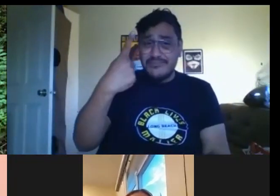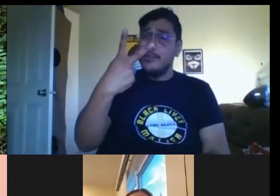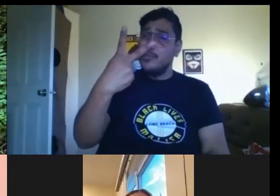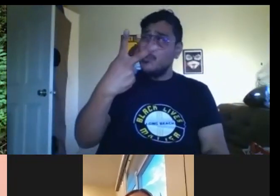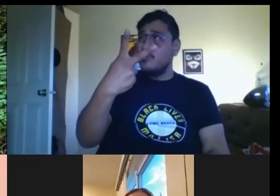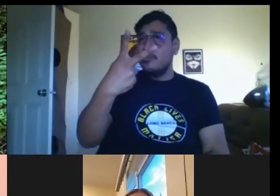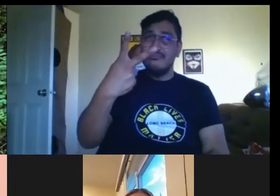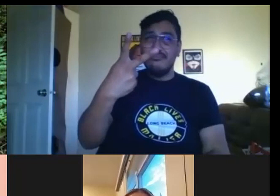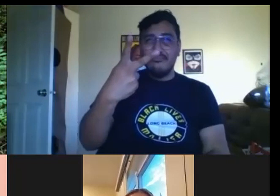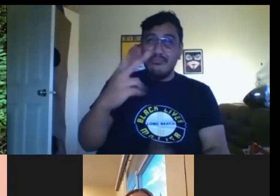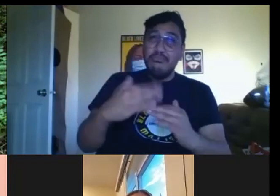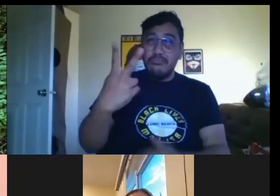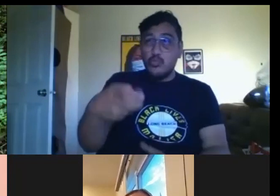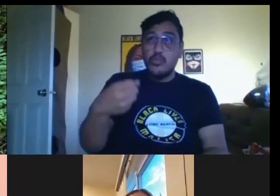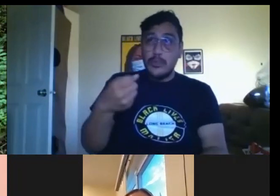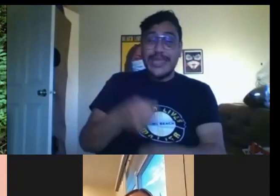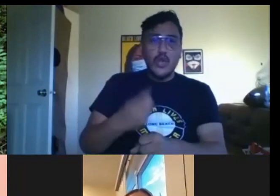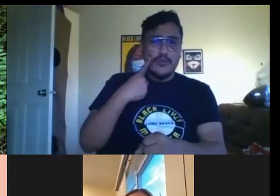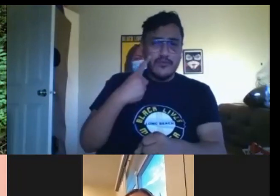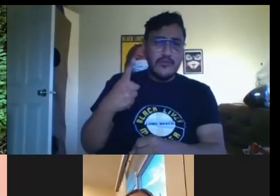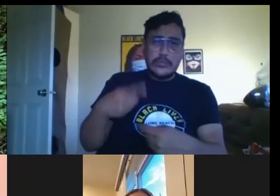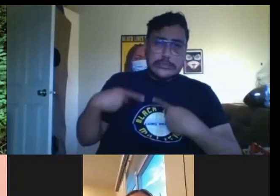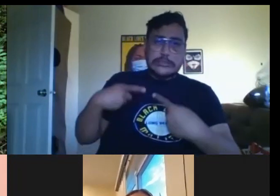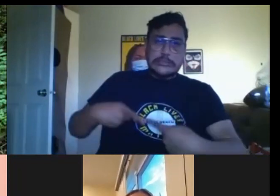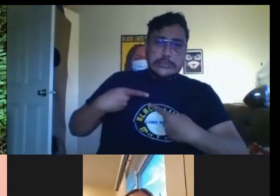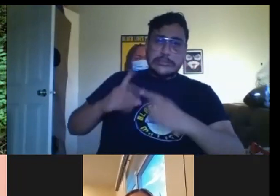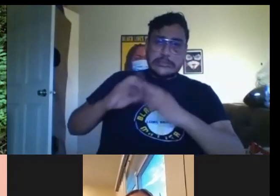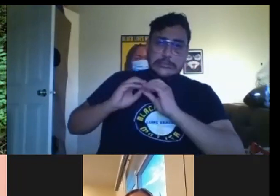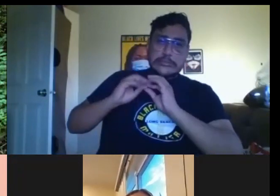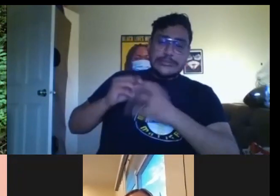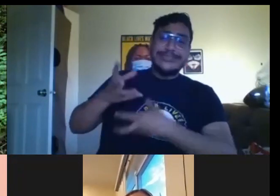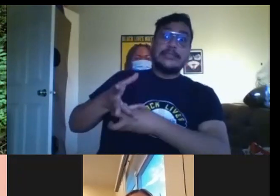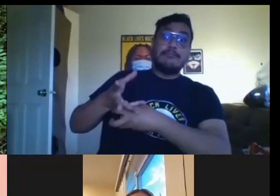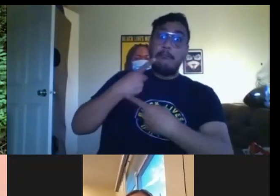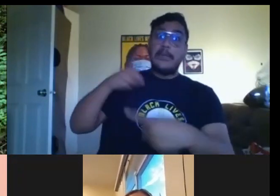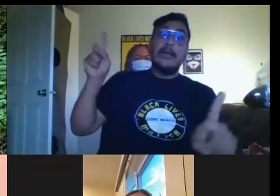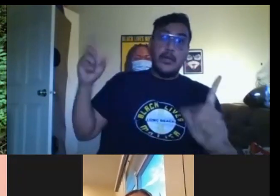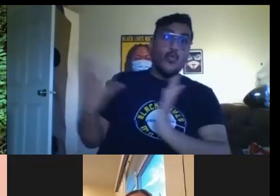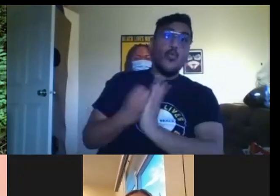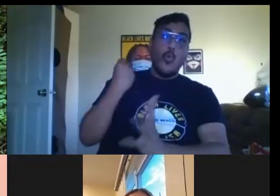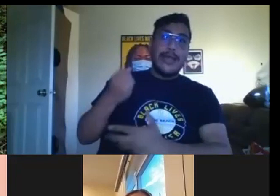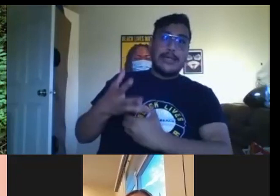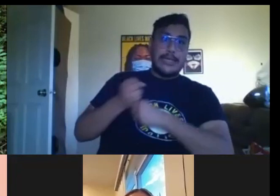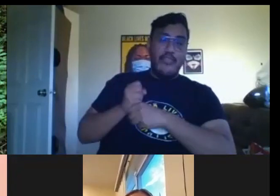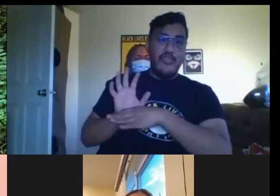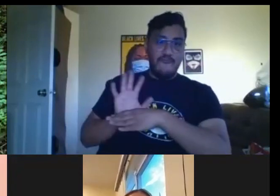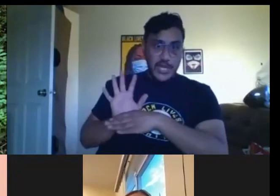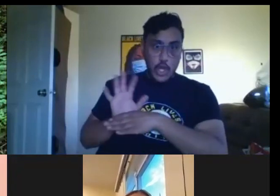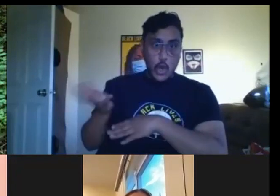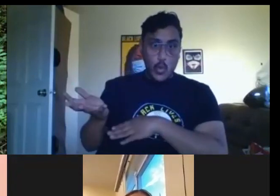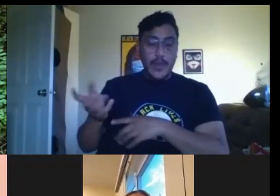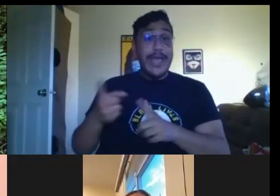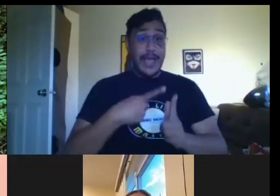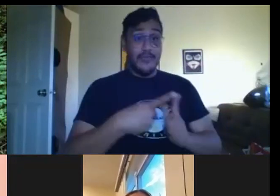2 years to even get the video that showed Kenneth running for his life, and this white supremacist racist cop that murdered my son